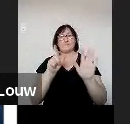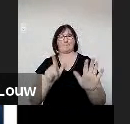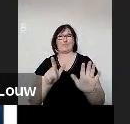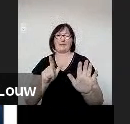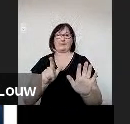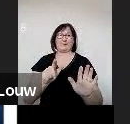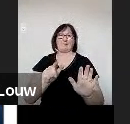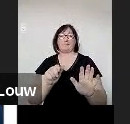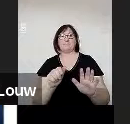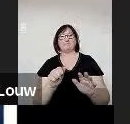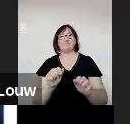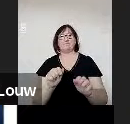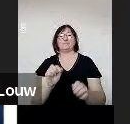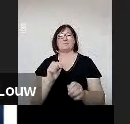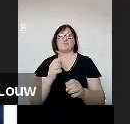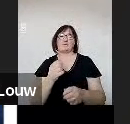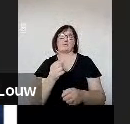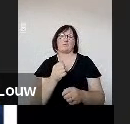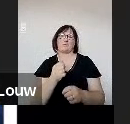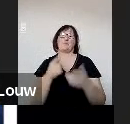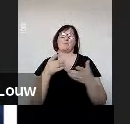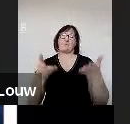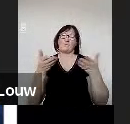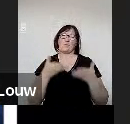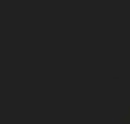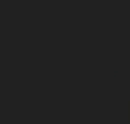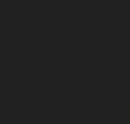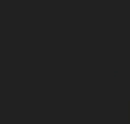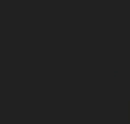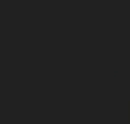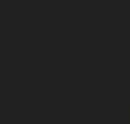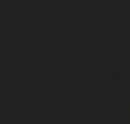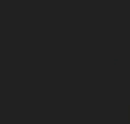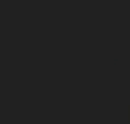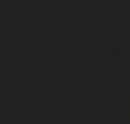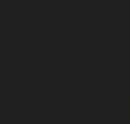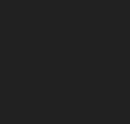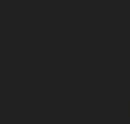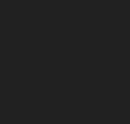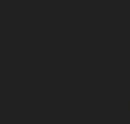ado, a very warm welcome to our executive, Mrs. Penny Bologo.